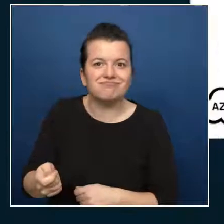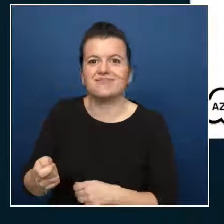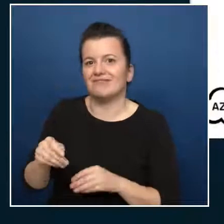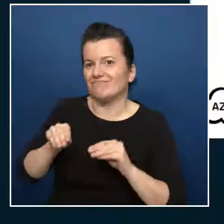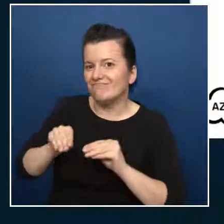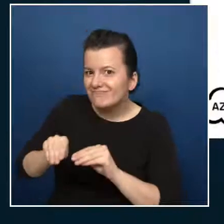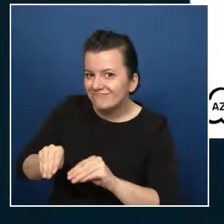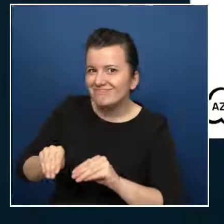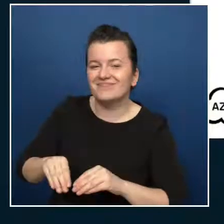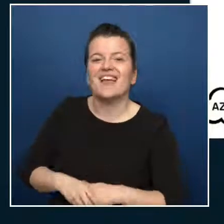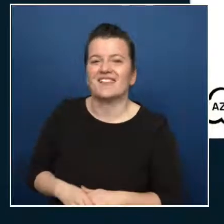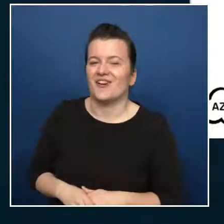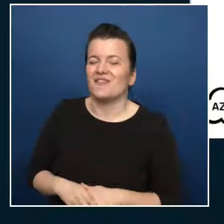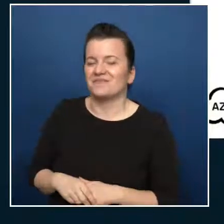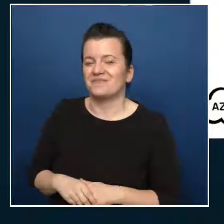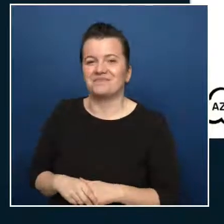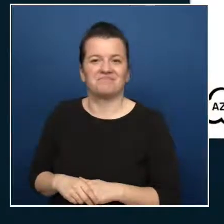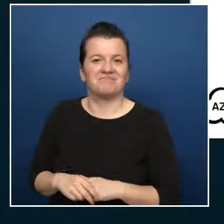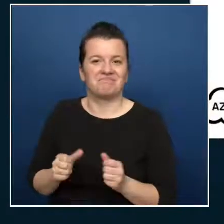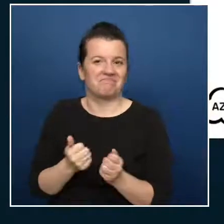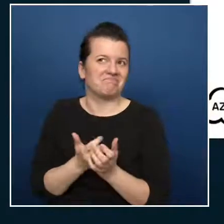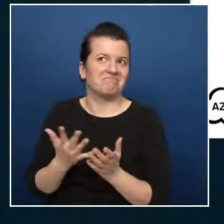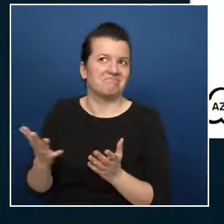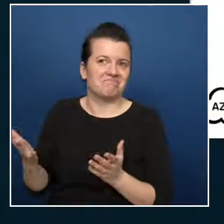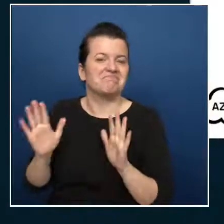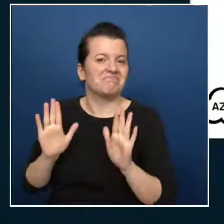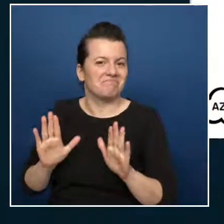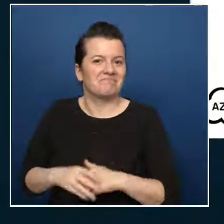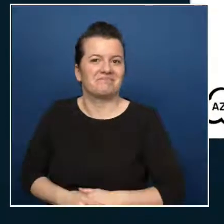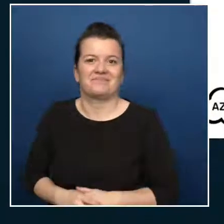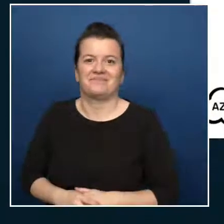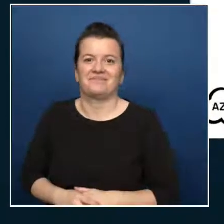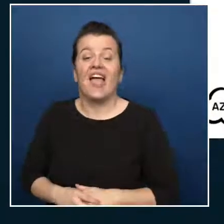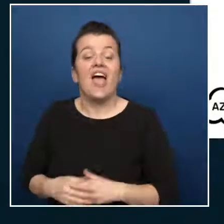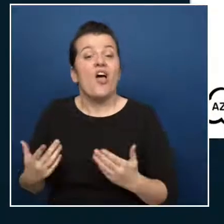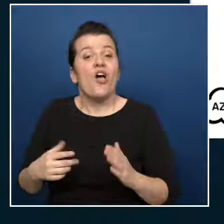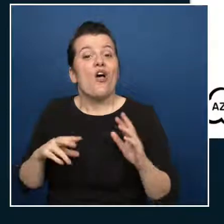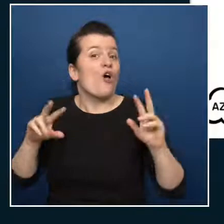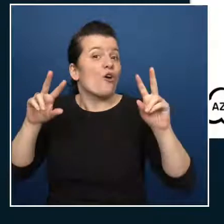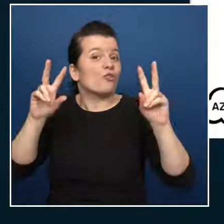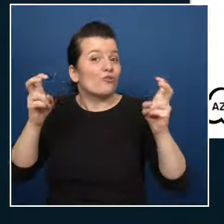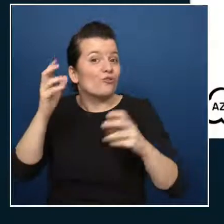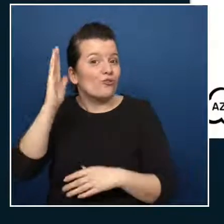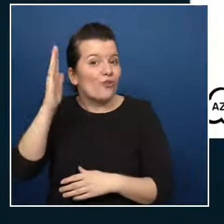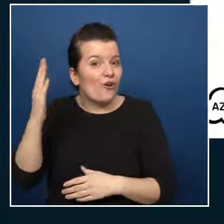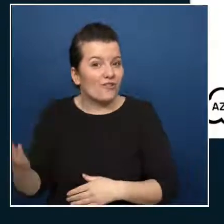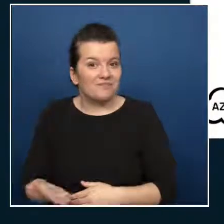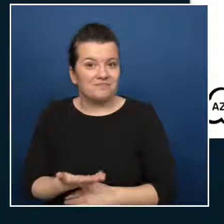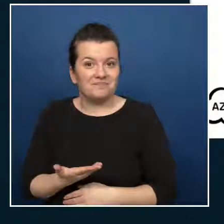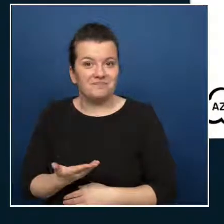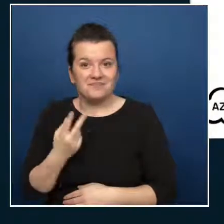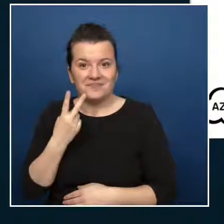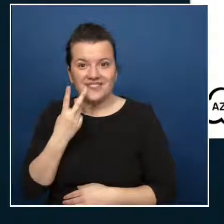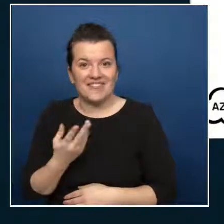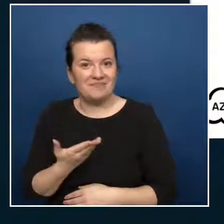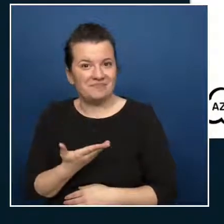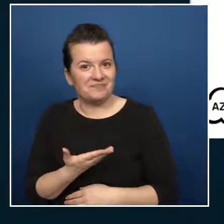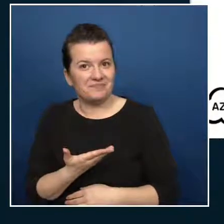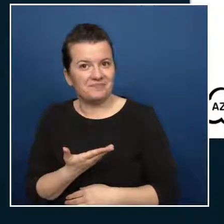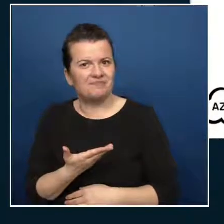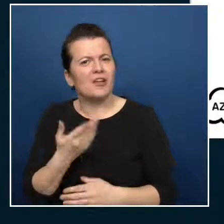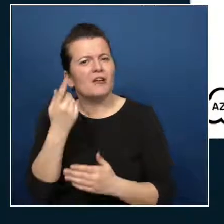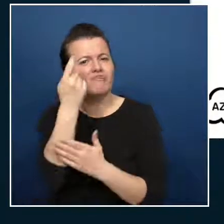Jackson. So let me start my talk by showing you this cartoon.